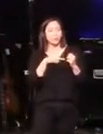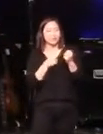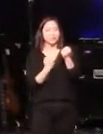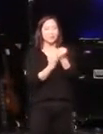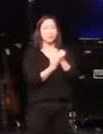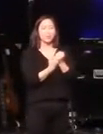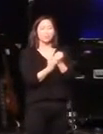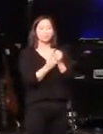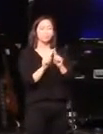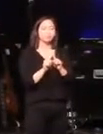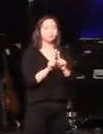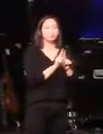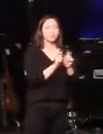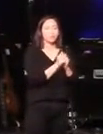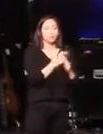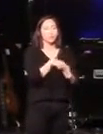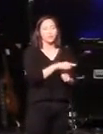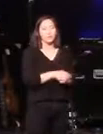with them? How do we journey with them?